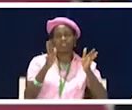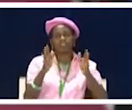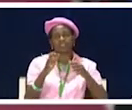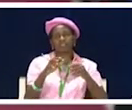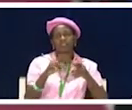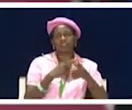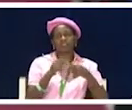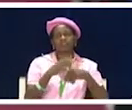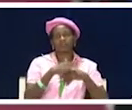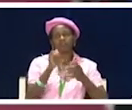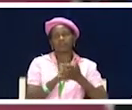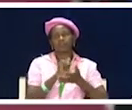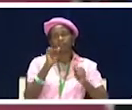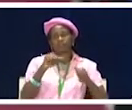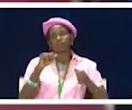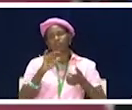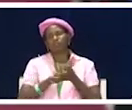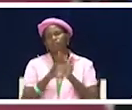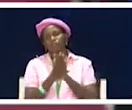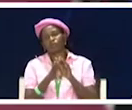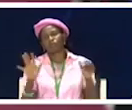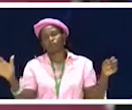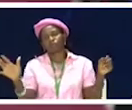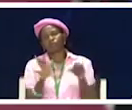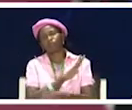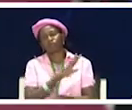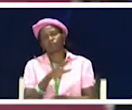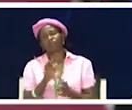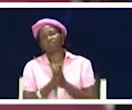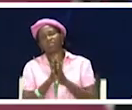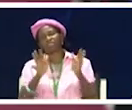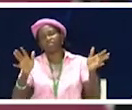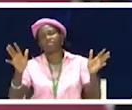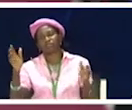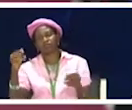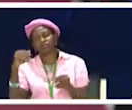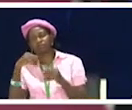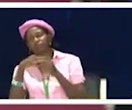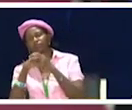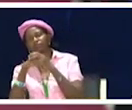lieutenant general, you can then become full general.